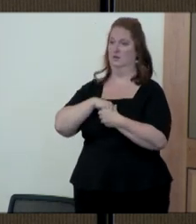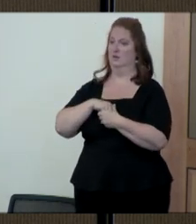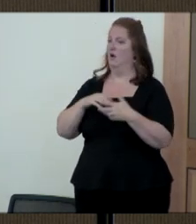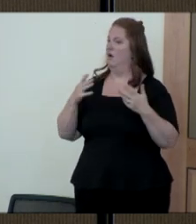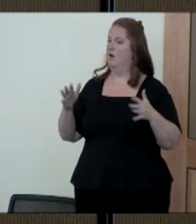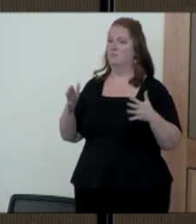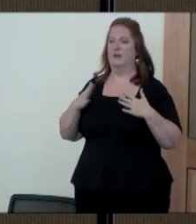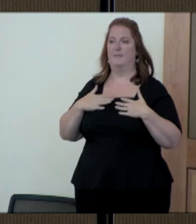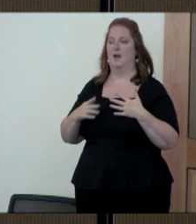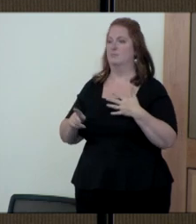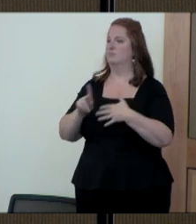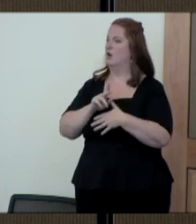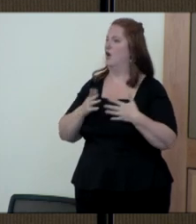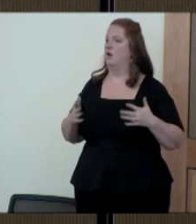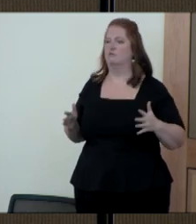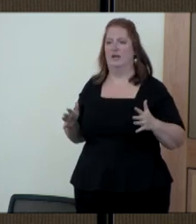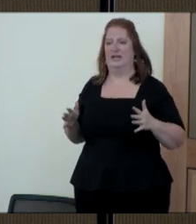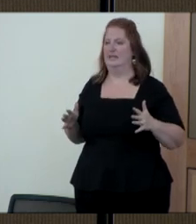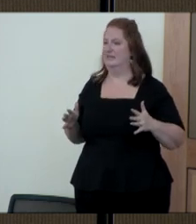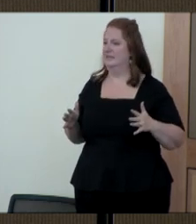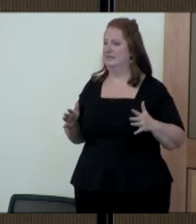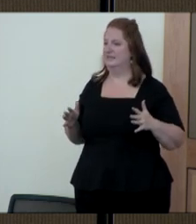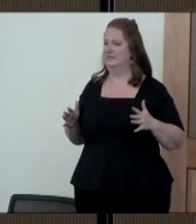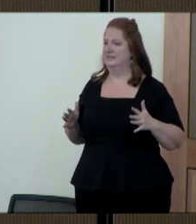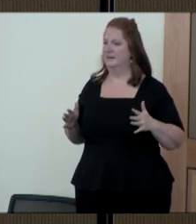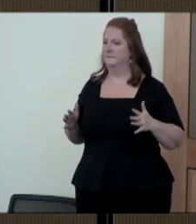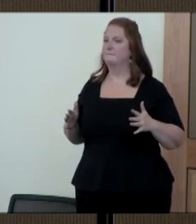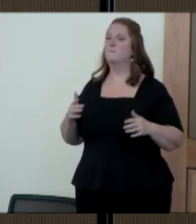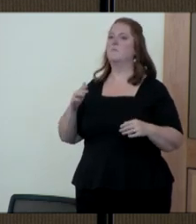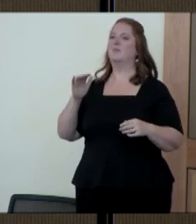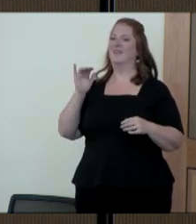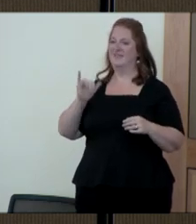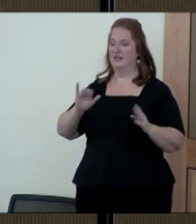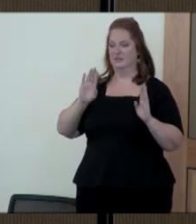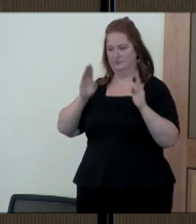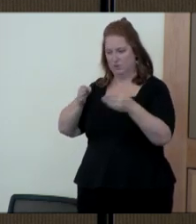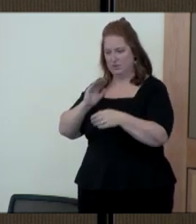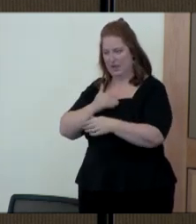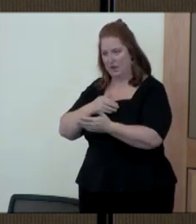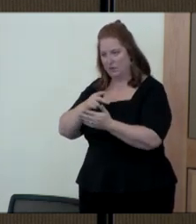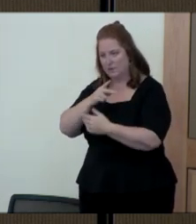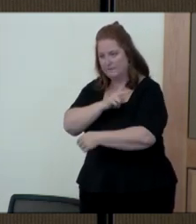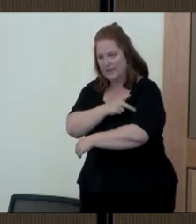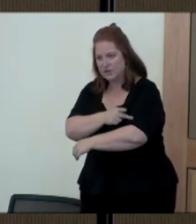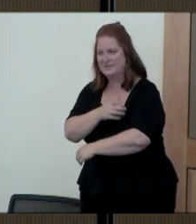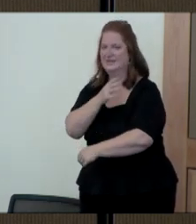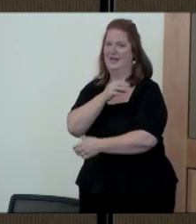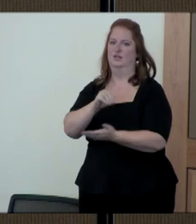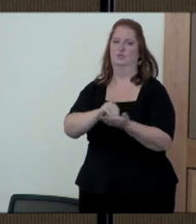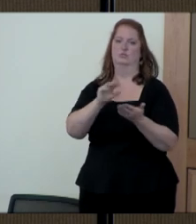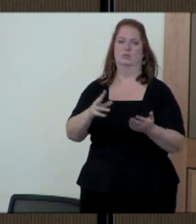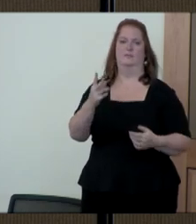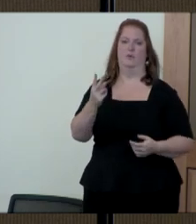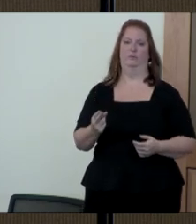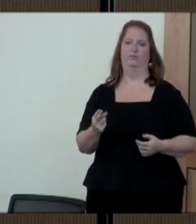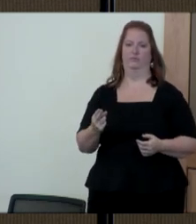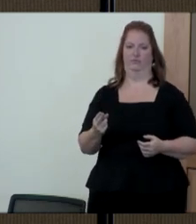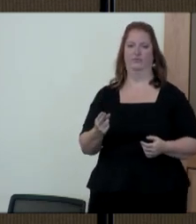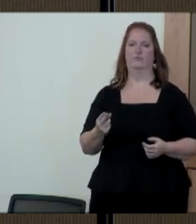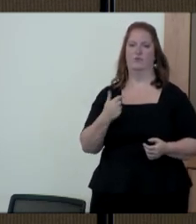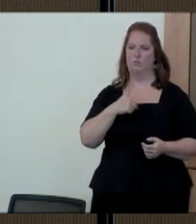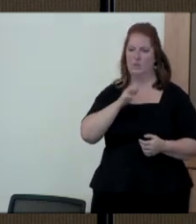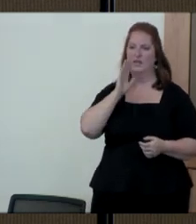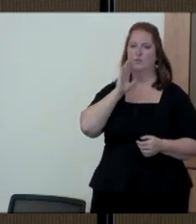priorities. They all center back to our patients, and they center back to our students. We're going to get this